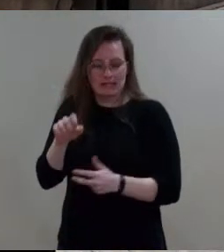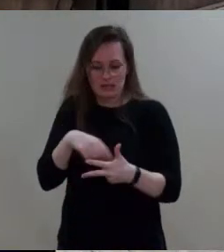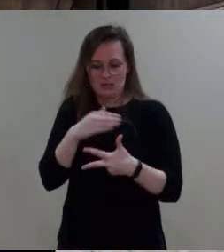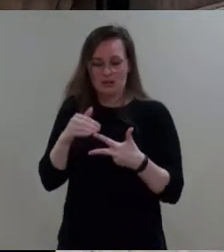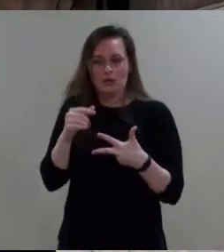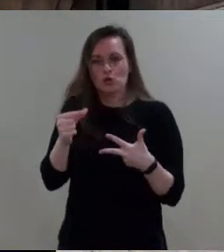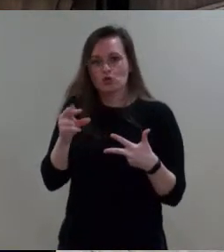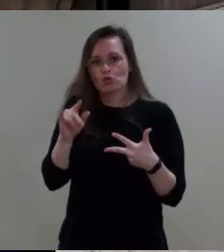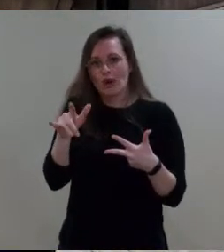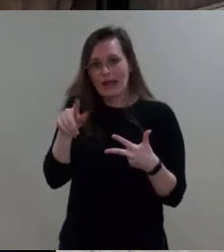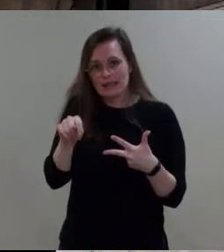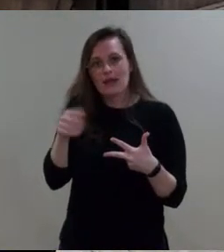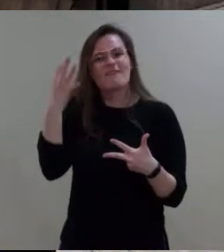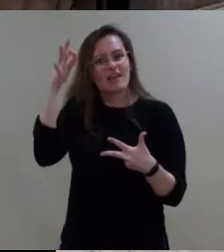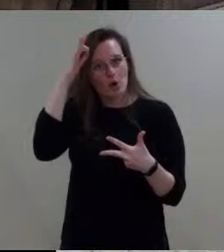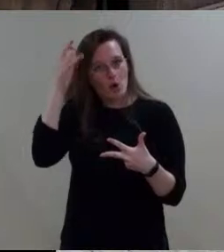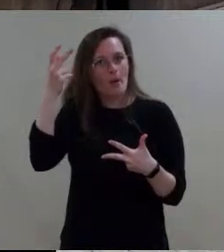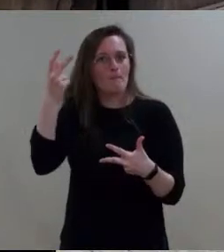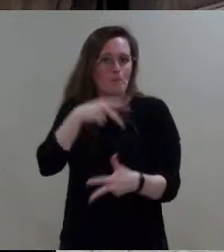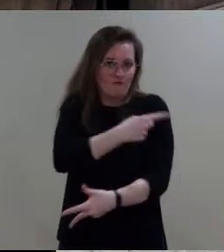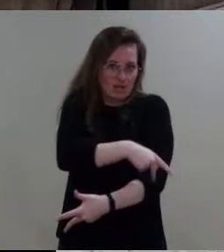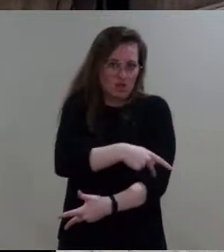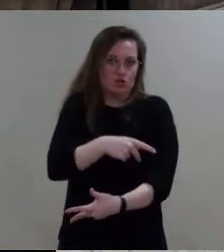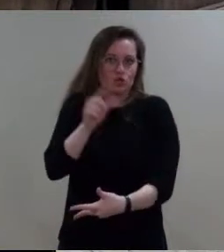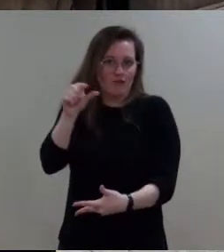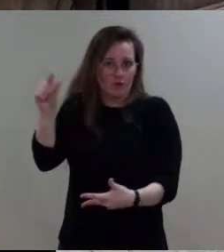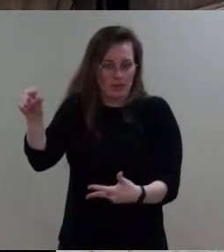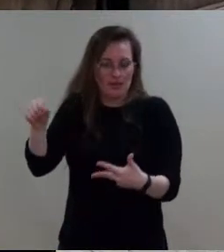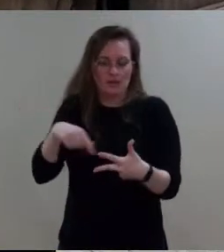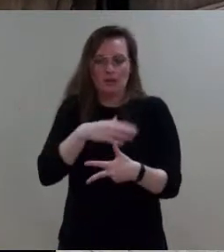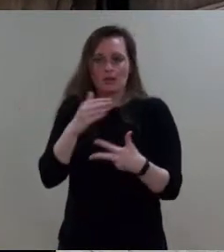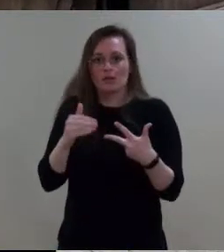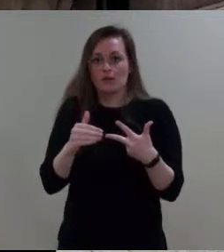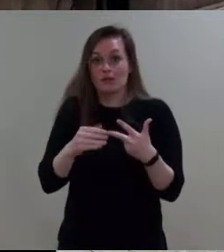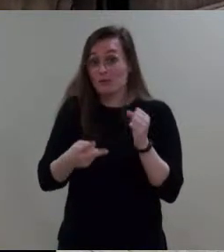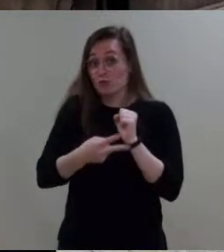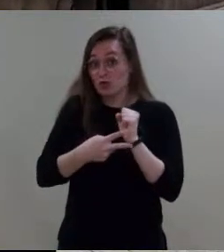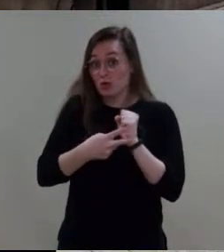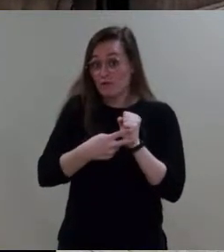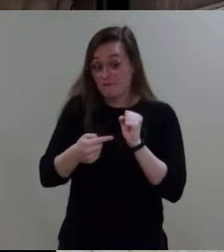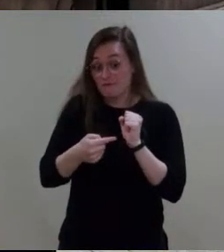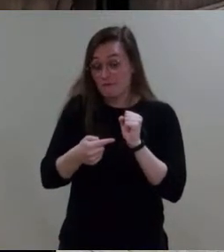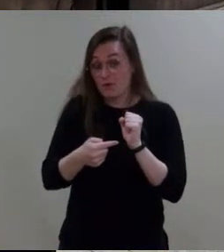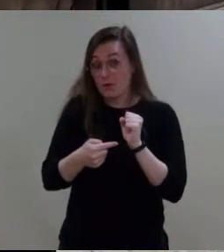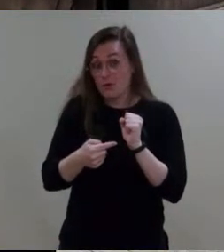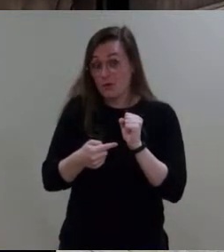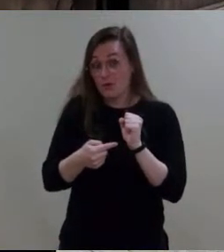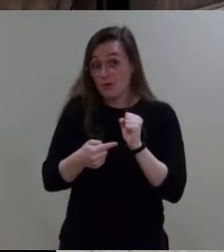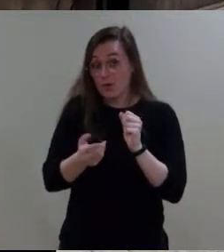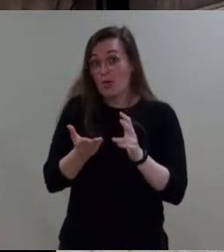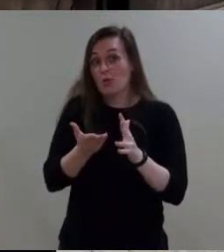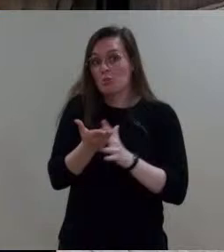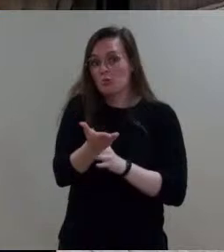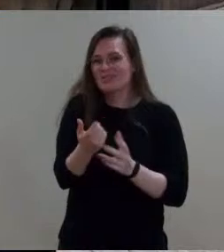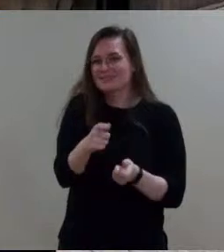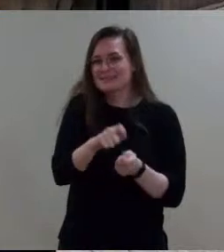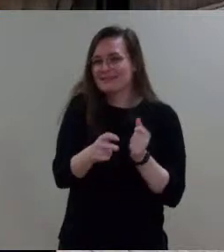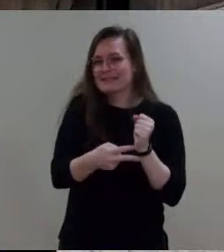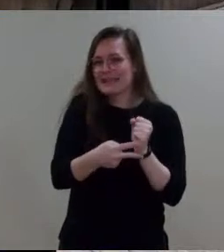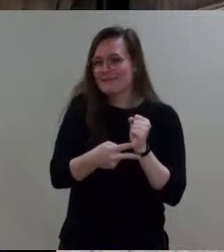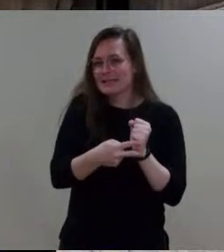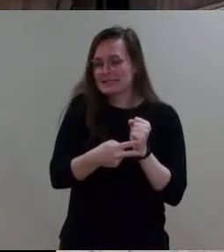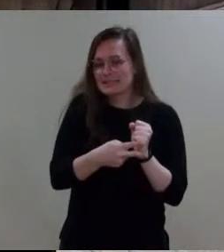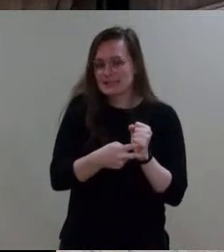the federal and the provincial government, the FCM and the NSFM. Reserves are generated through specific savings by the town,